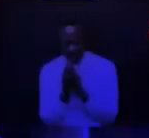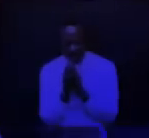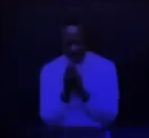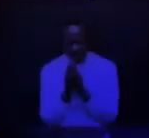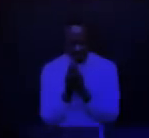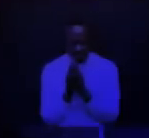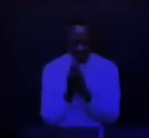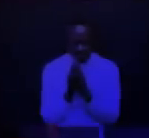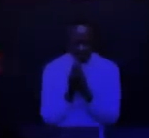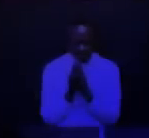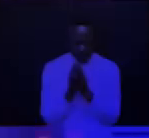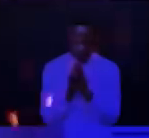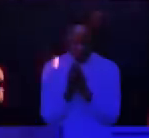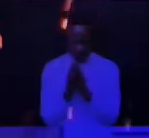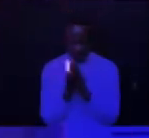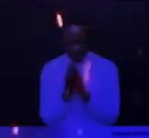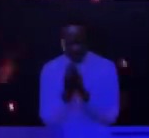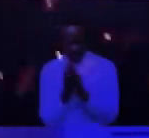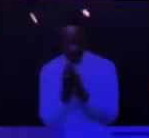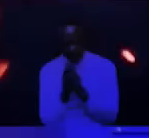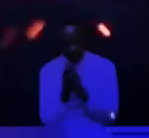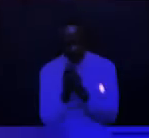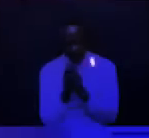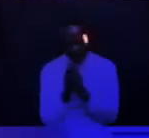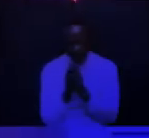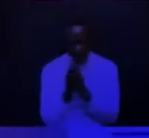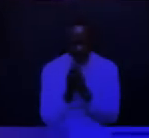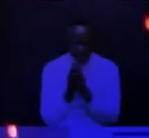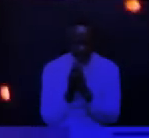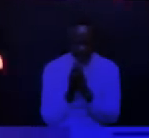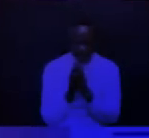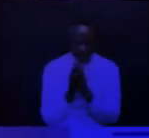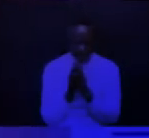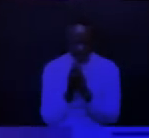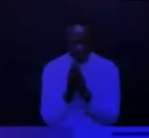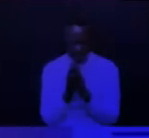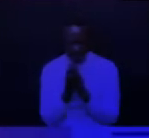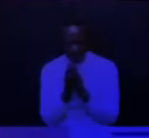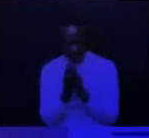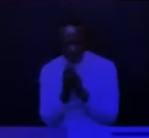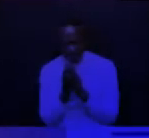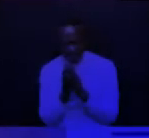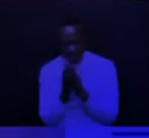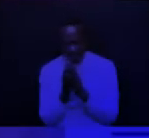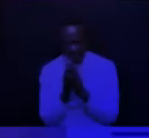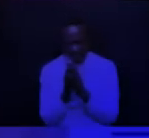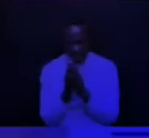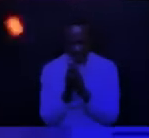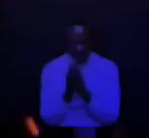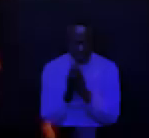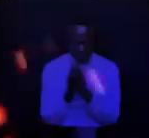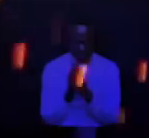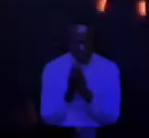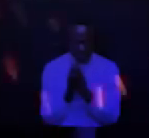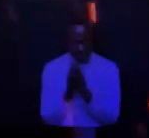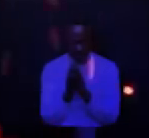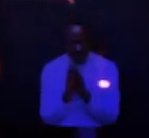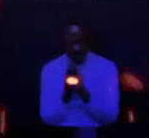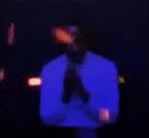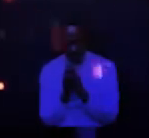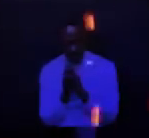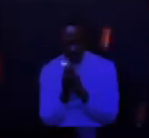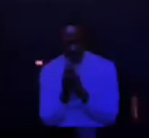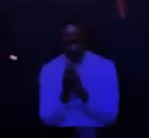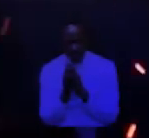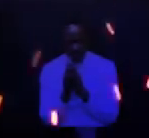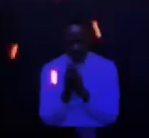to live not for ourselves, but to live for you, God, by working for the good of the people